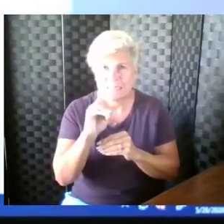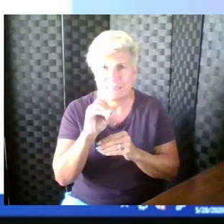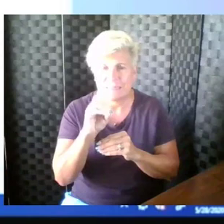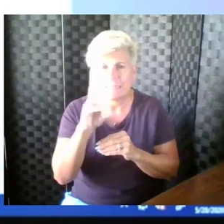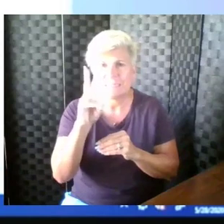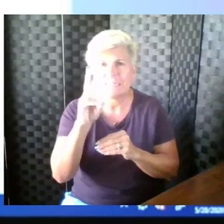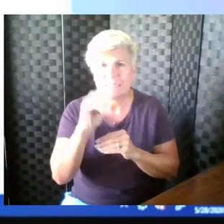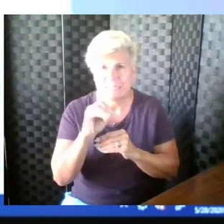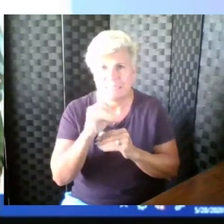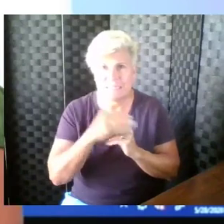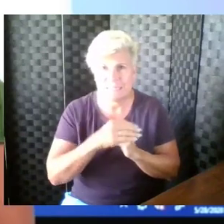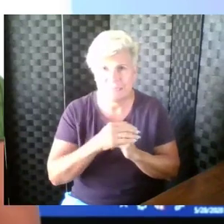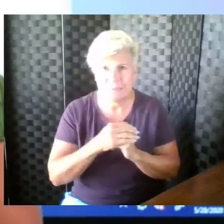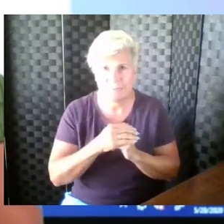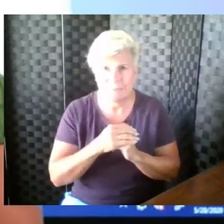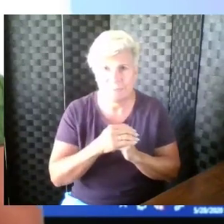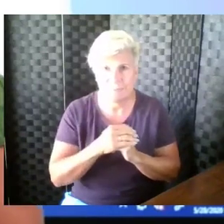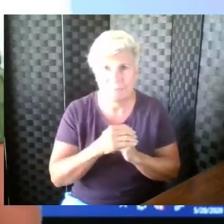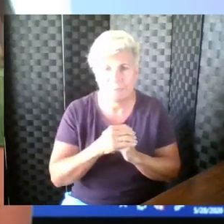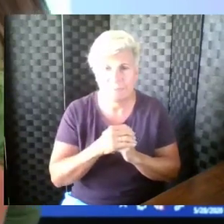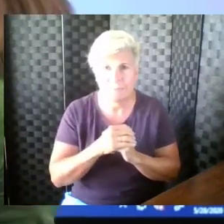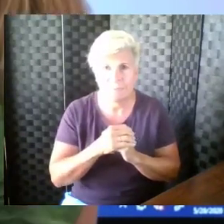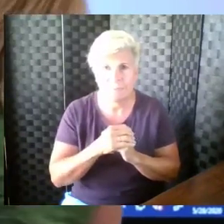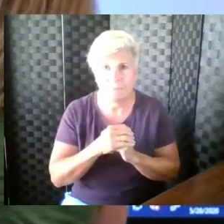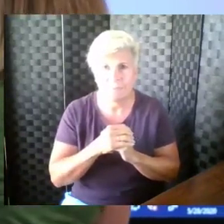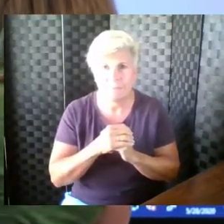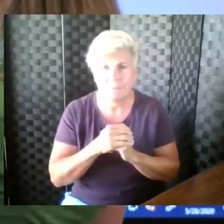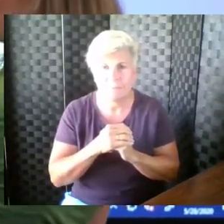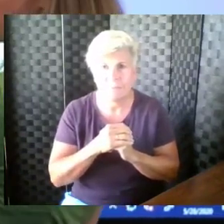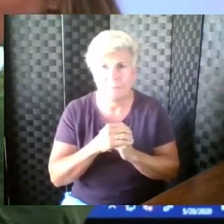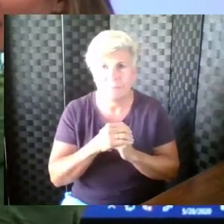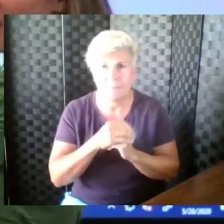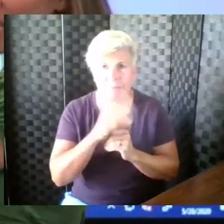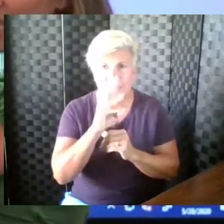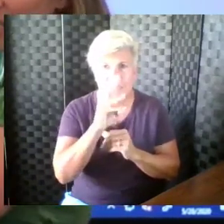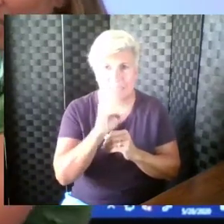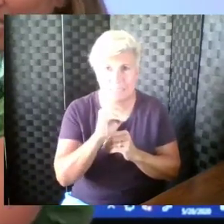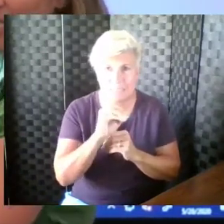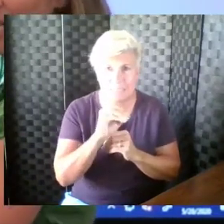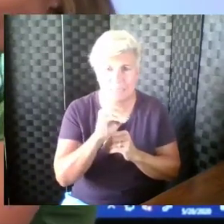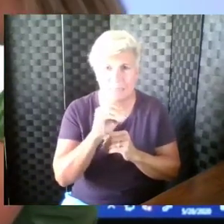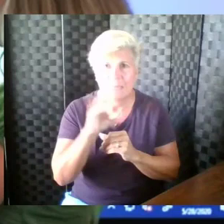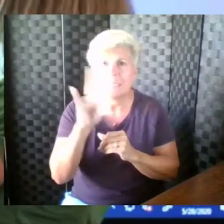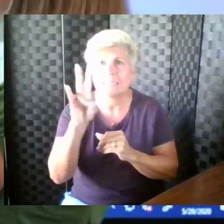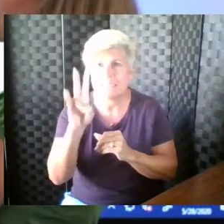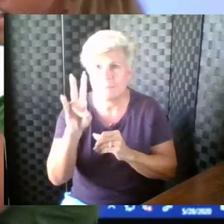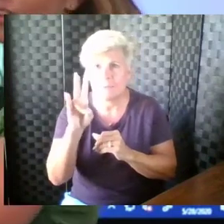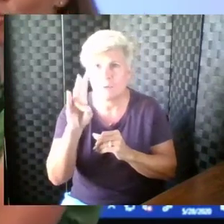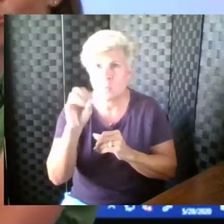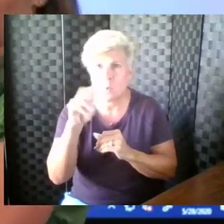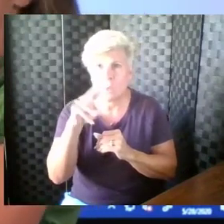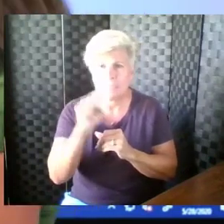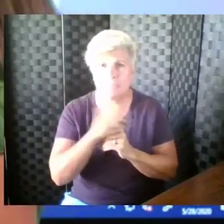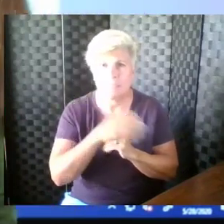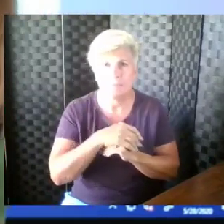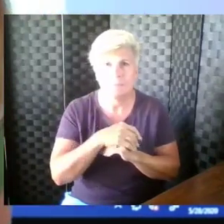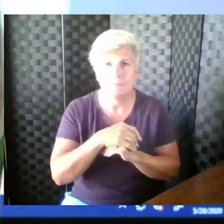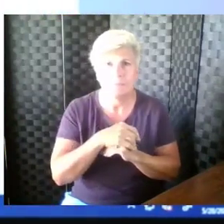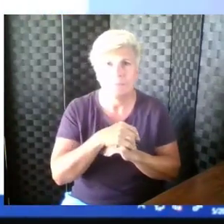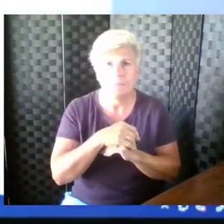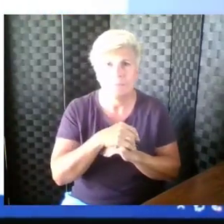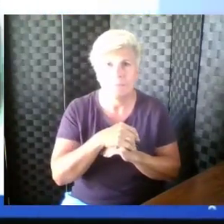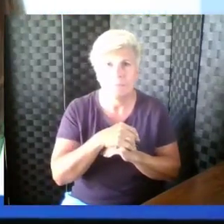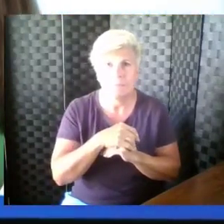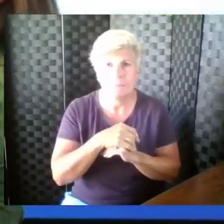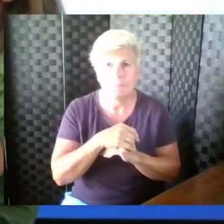isn't it? So I'm actually going to put the number 60 here. So now I have, right now, 60 in 10s and 7 ones. So let's